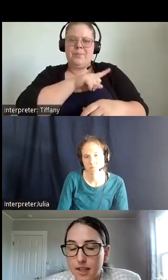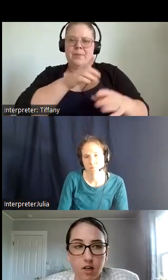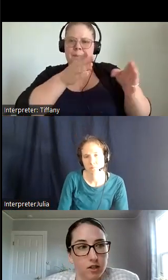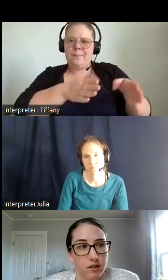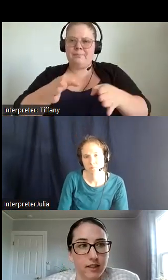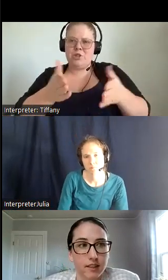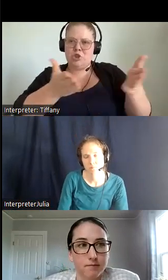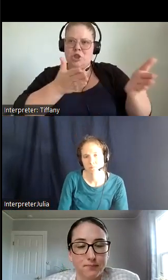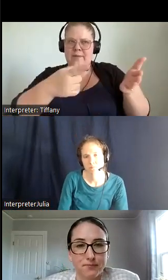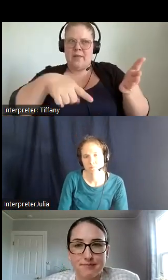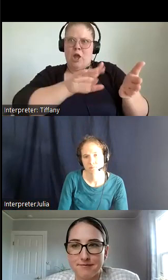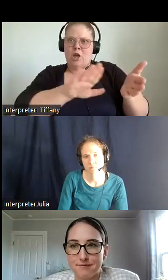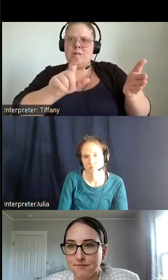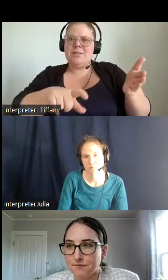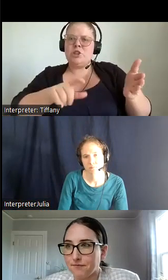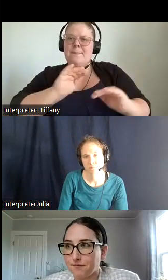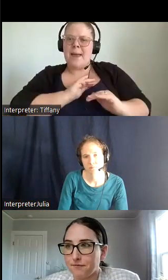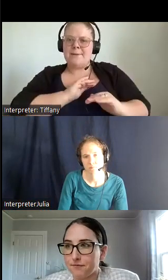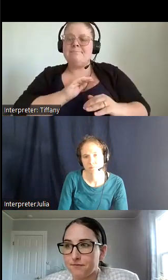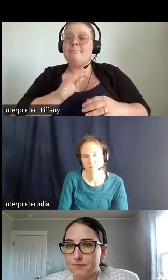individuals that they are serving.